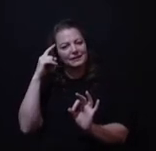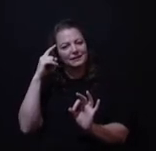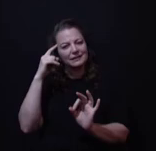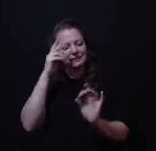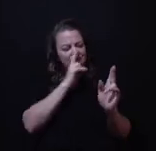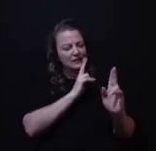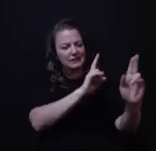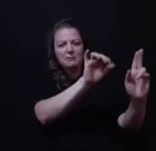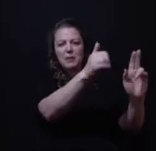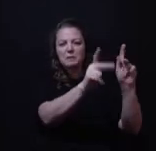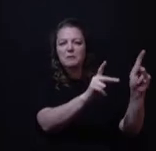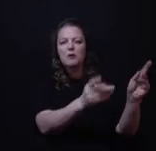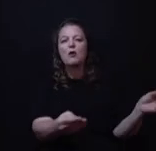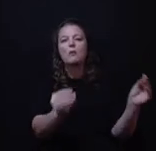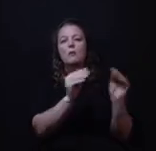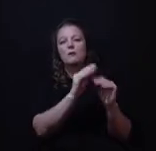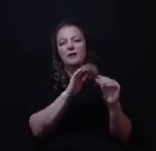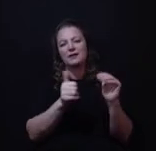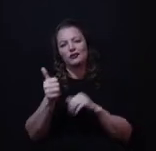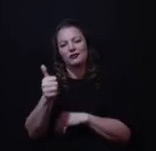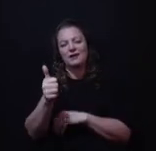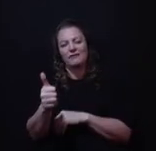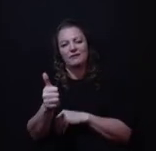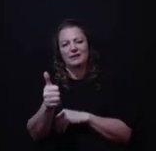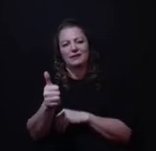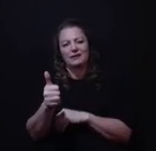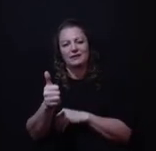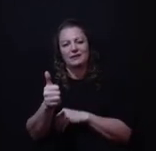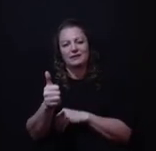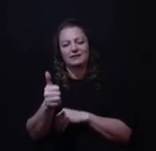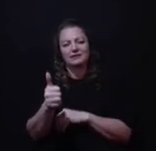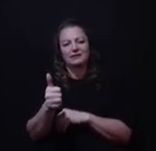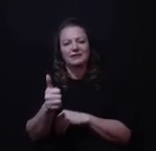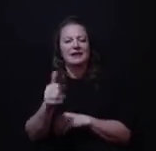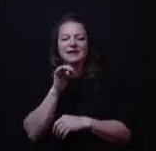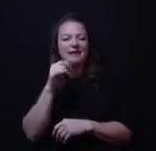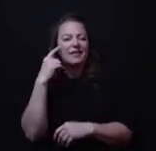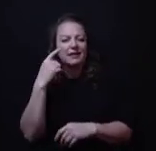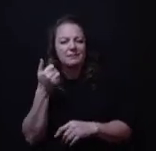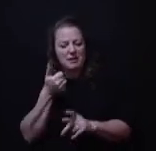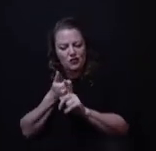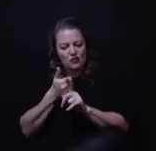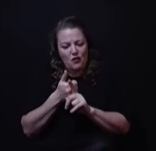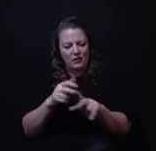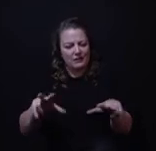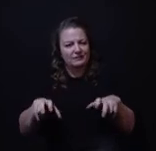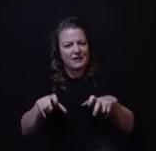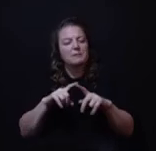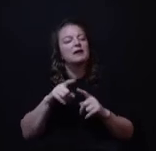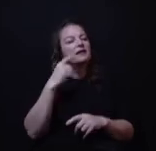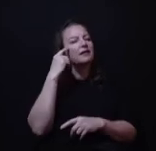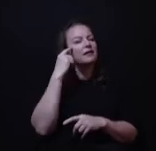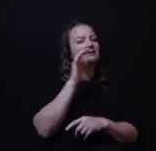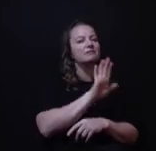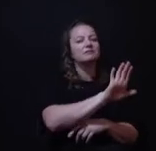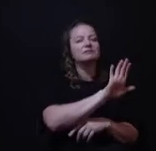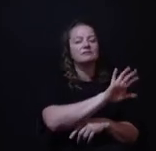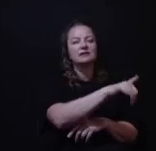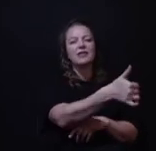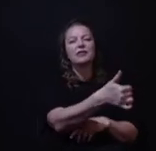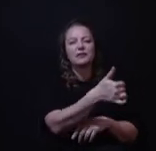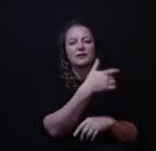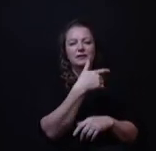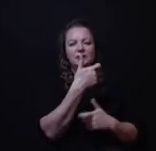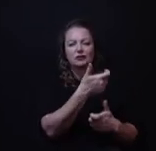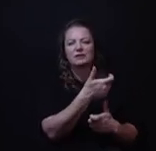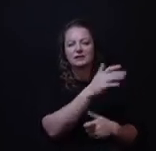more highly than yourself. Let everyone look out not only for his own interest, but also for the interest of others. Have in